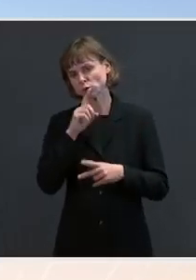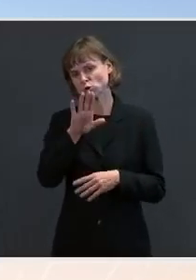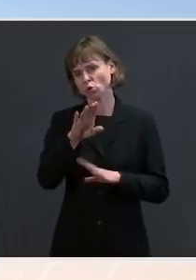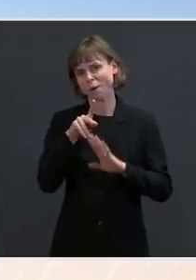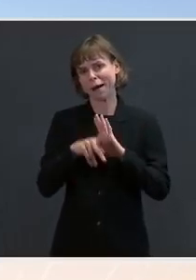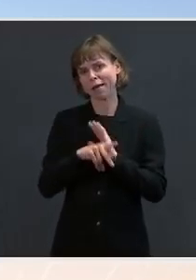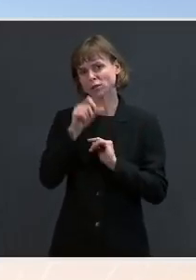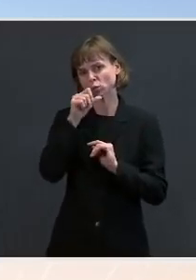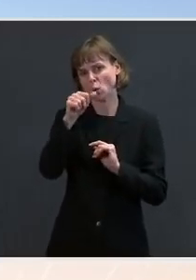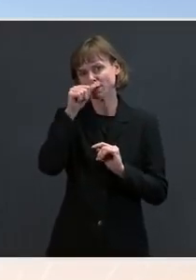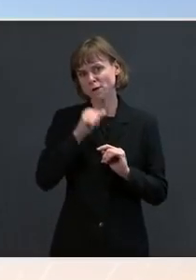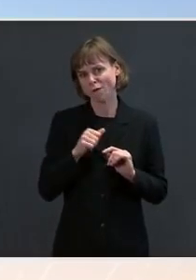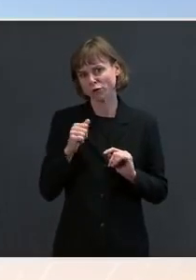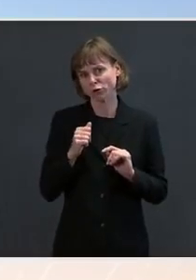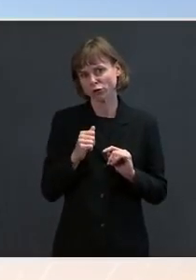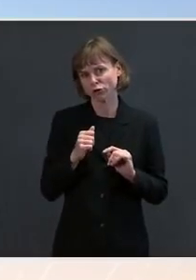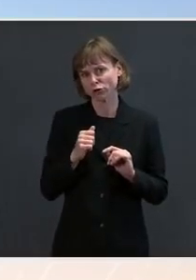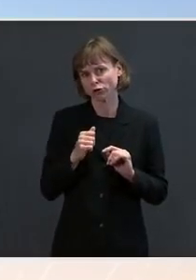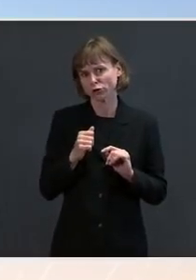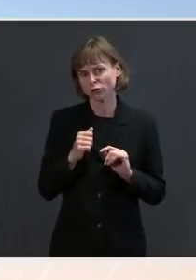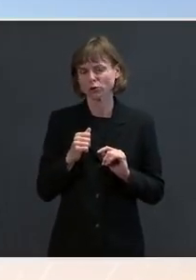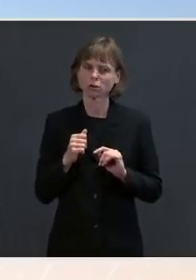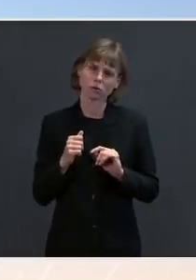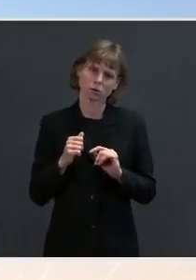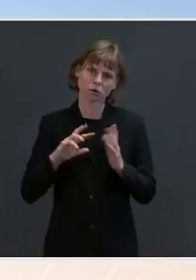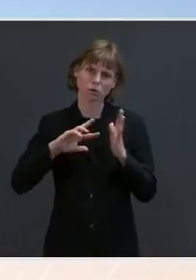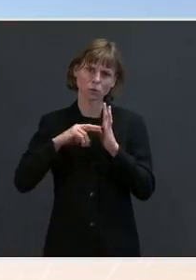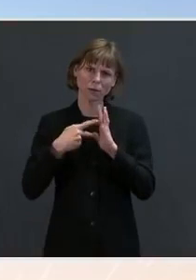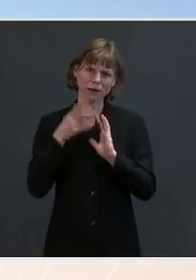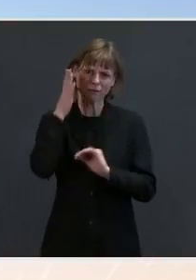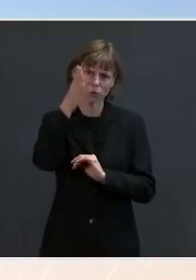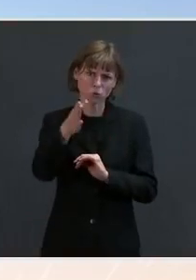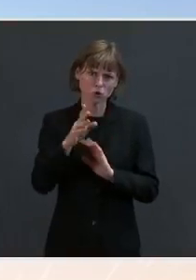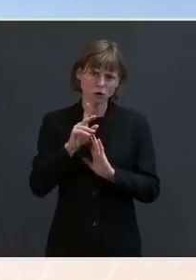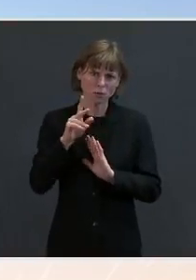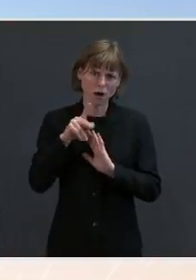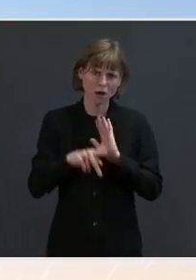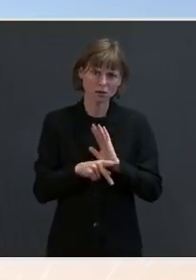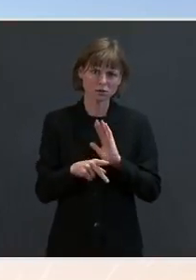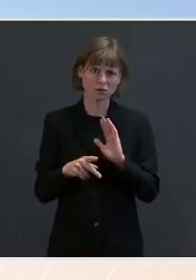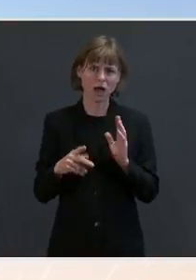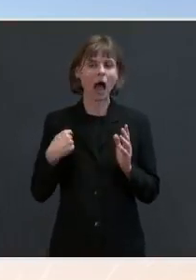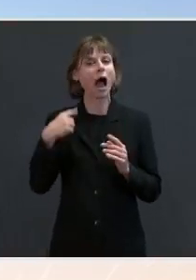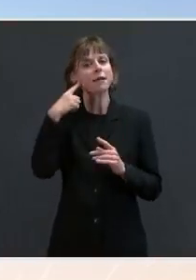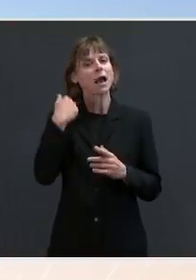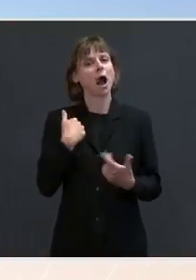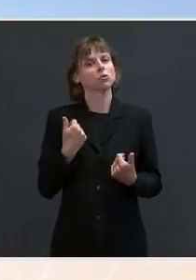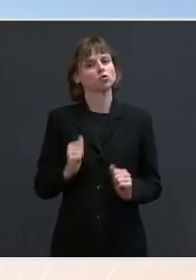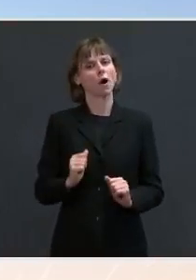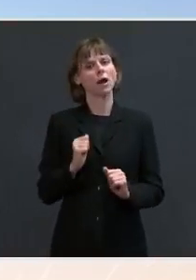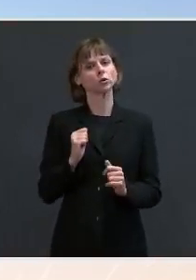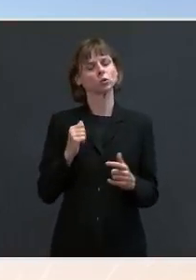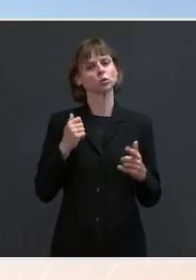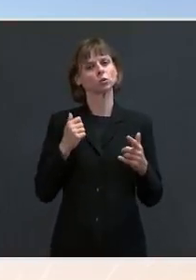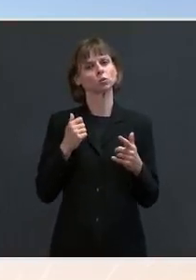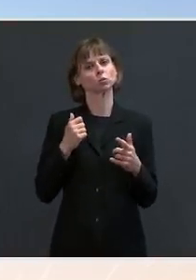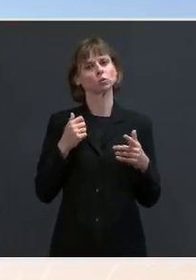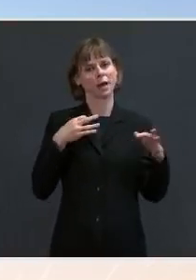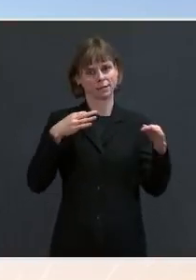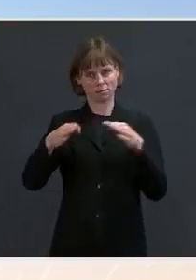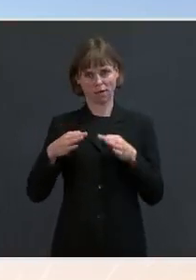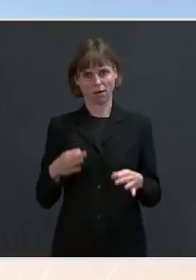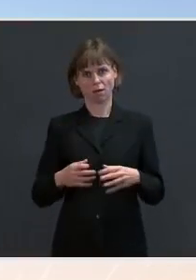Manchin? In terms of future policy, I think what I was conveying, Andrea, is that each of